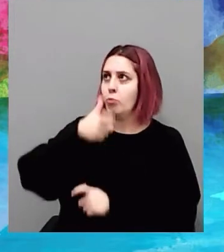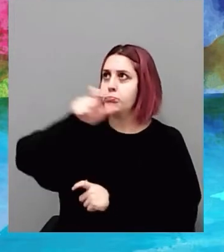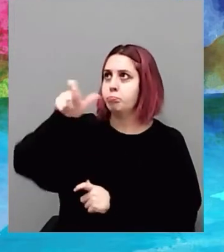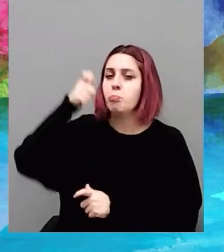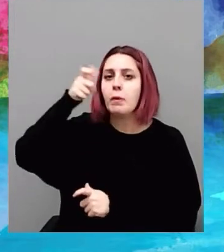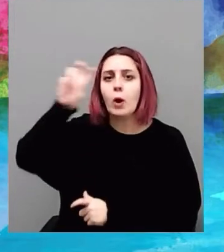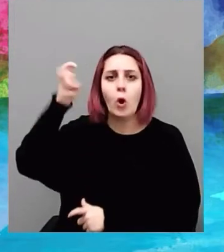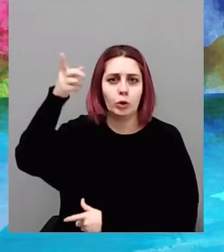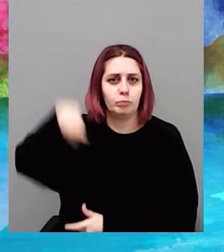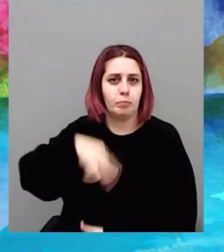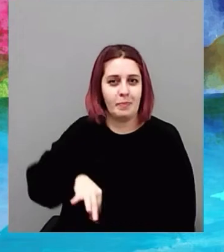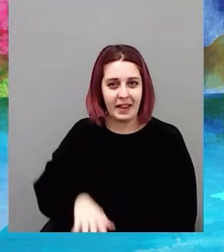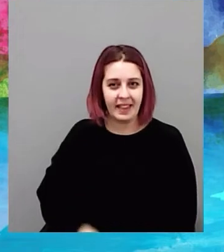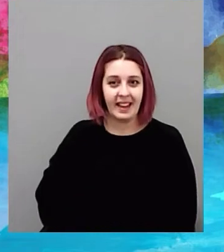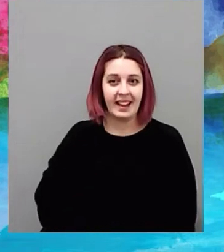figures,